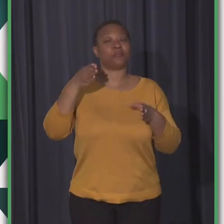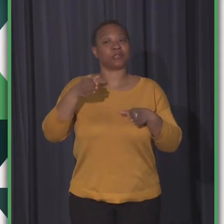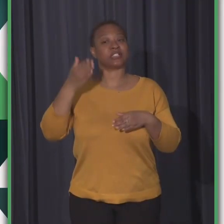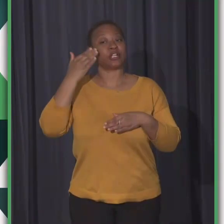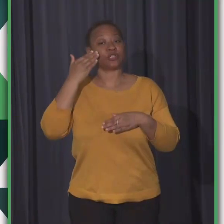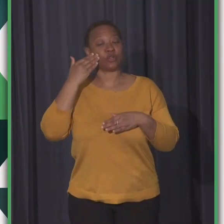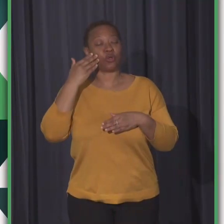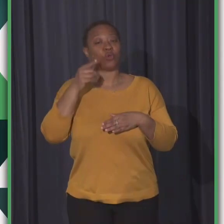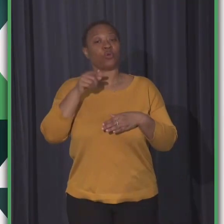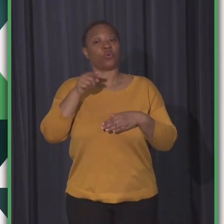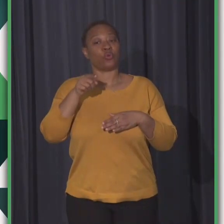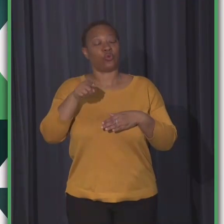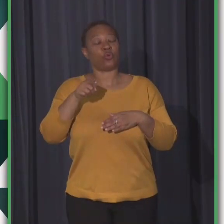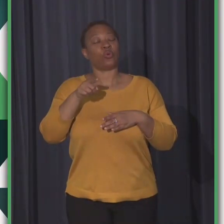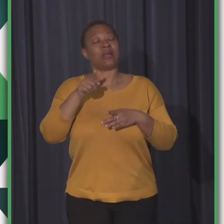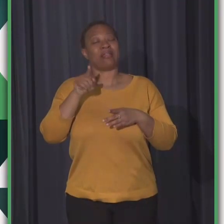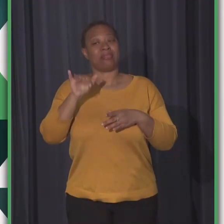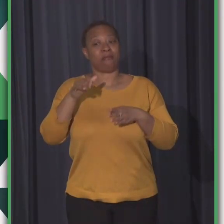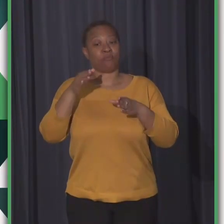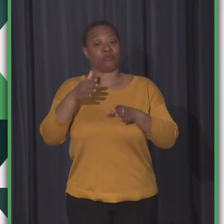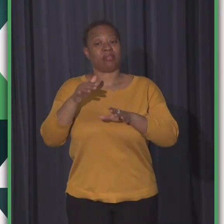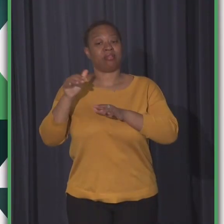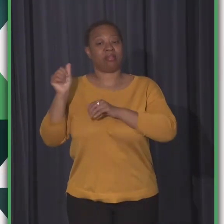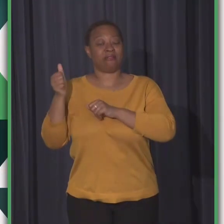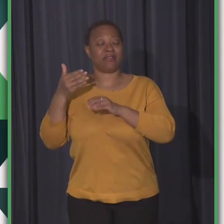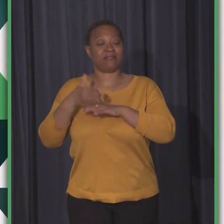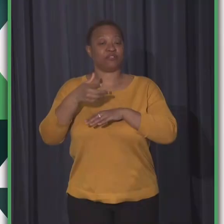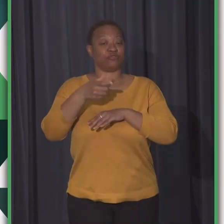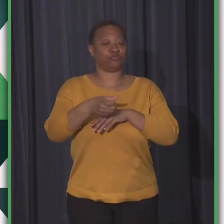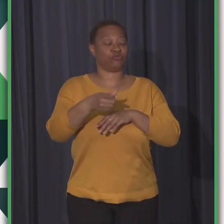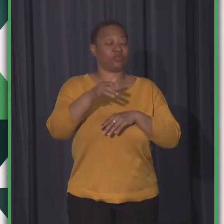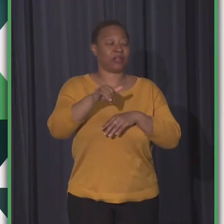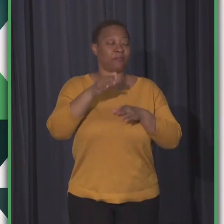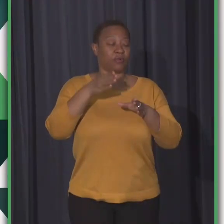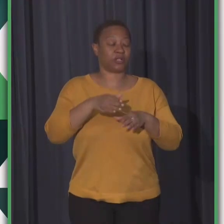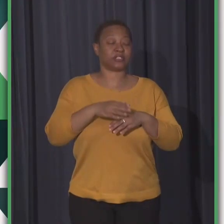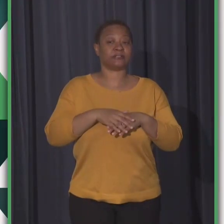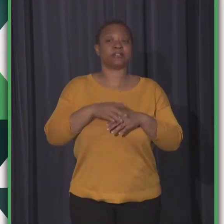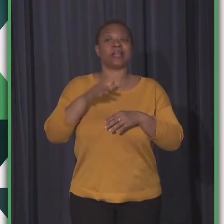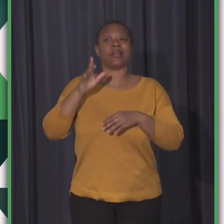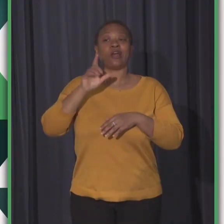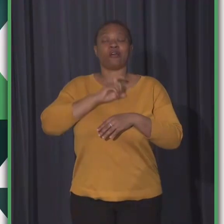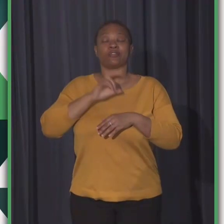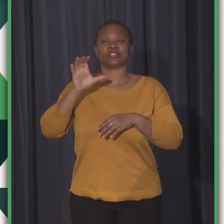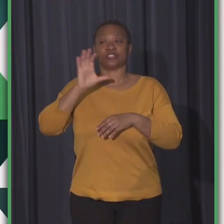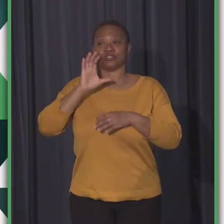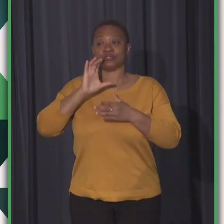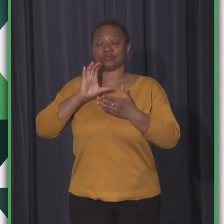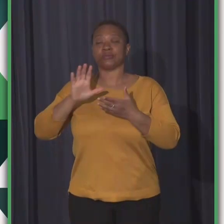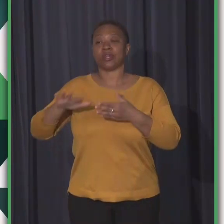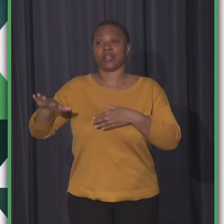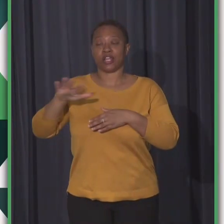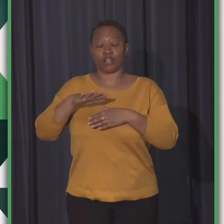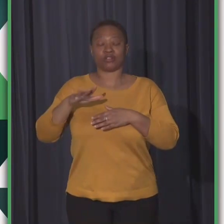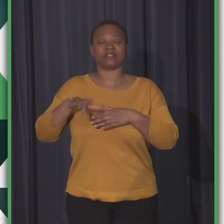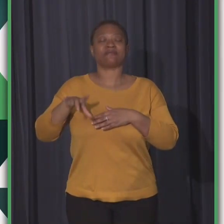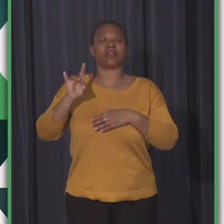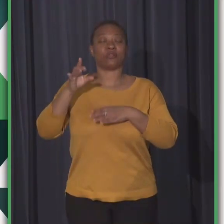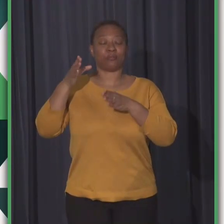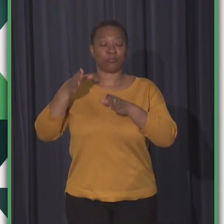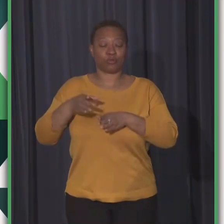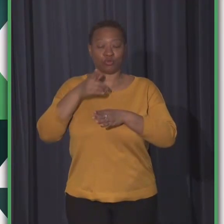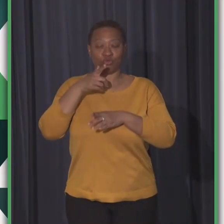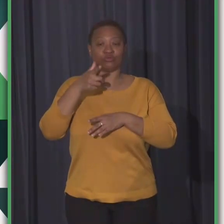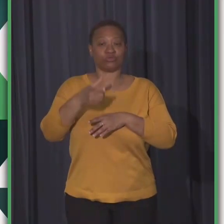suspect who left the location after shooting the victim. Officers checked the area and located the suspect. The suspect was arrested and transported to the Detroit